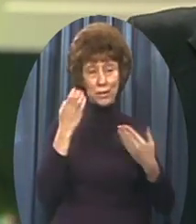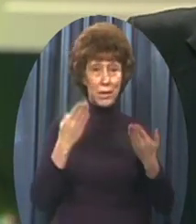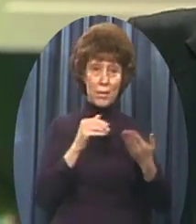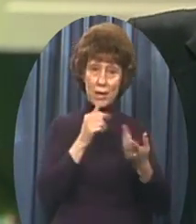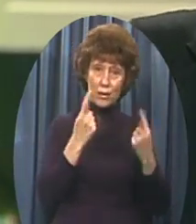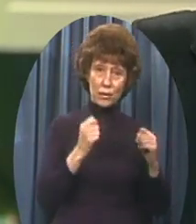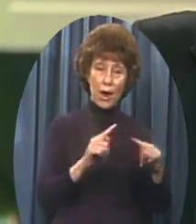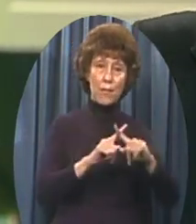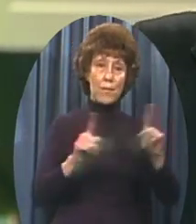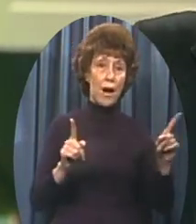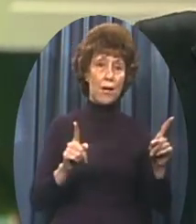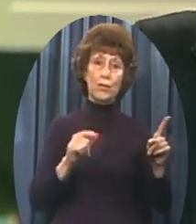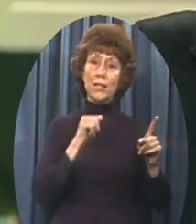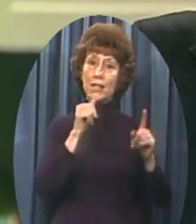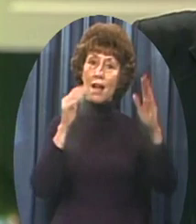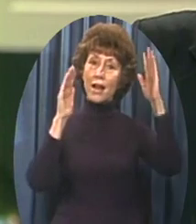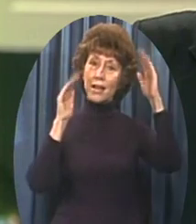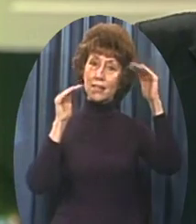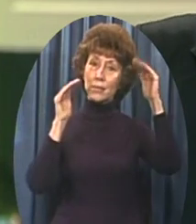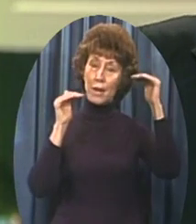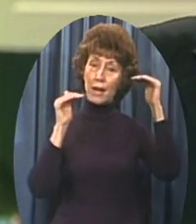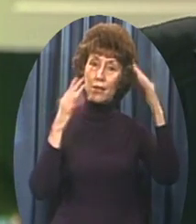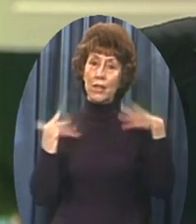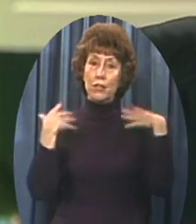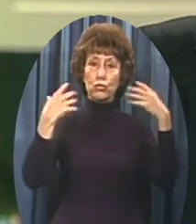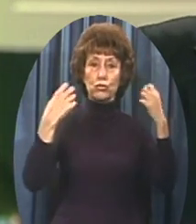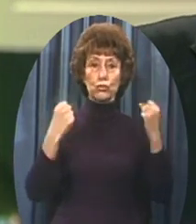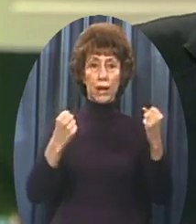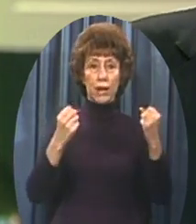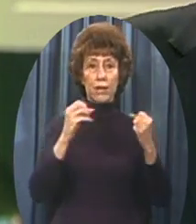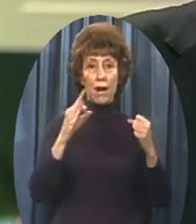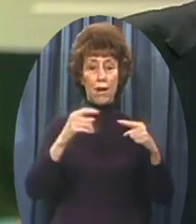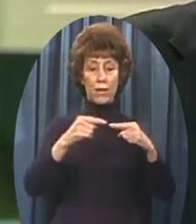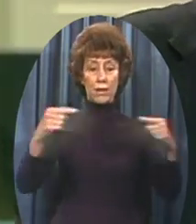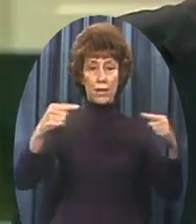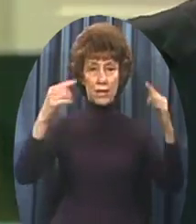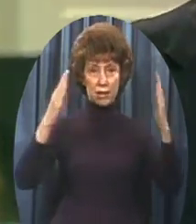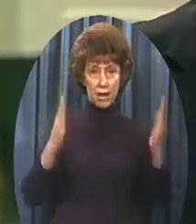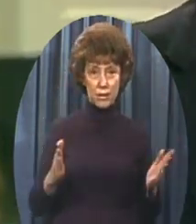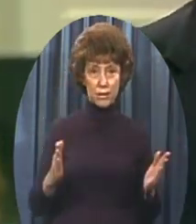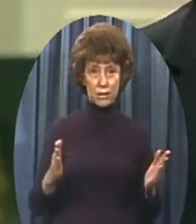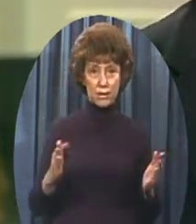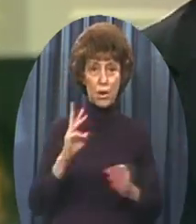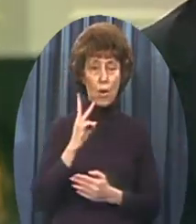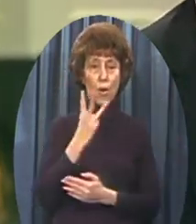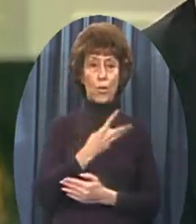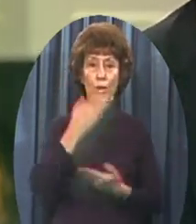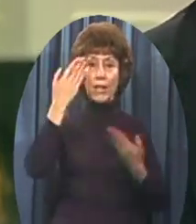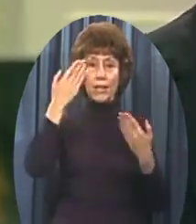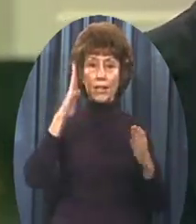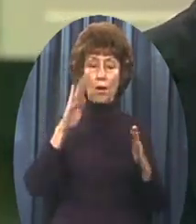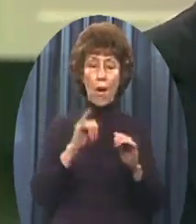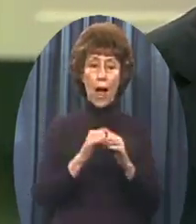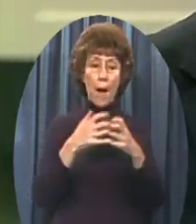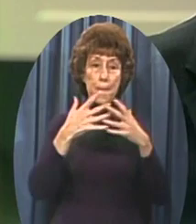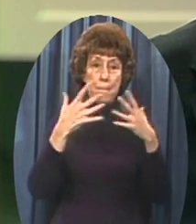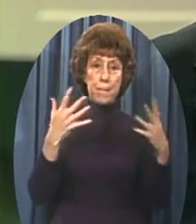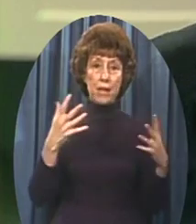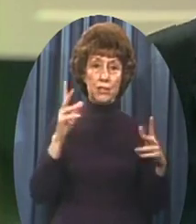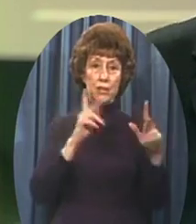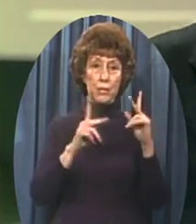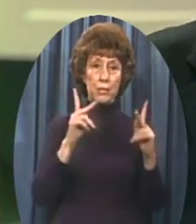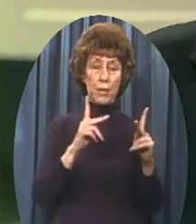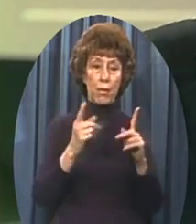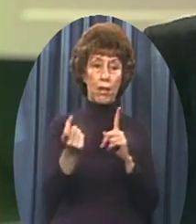the strength of the opposition. We did not have the faintest idea how much wrath we could stir up when we began